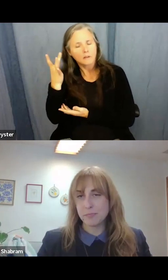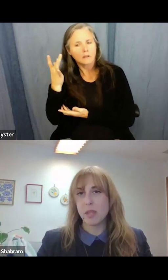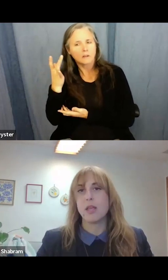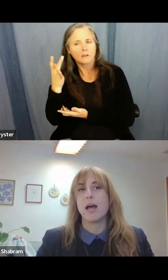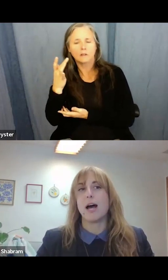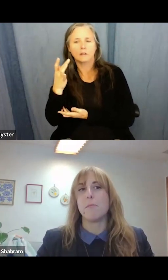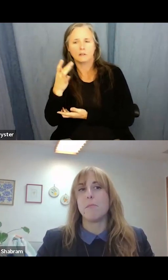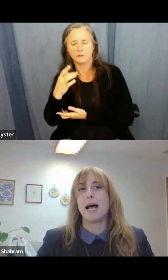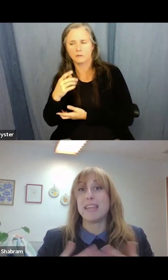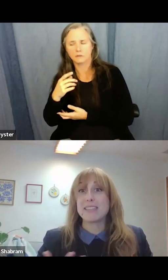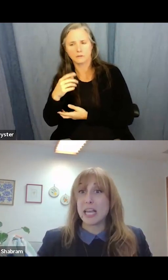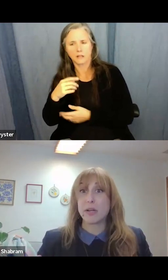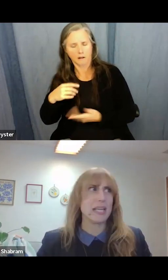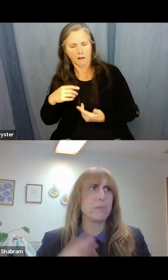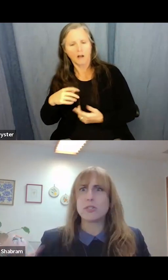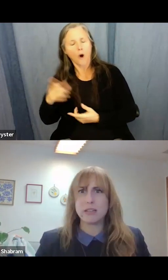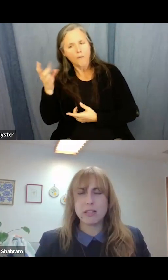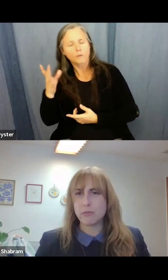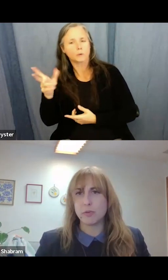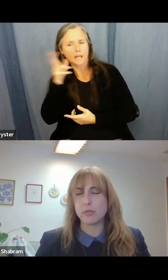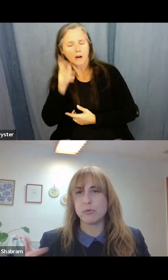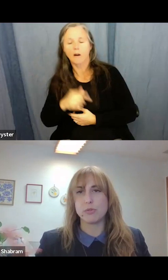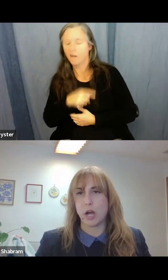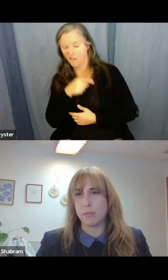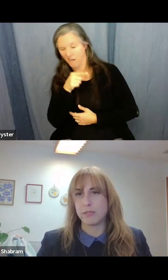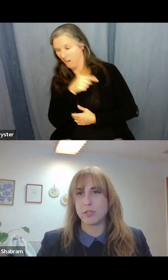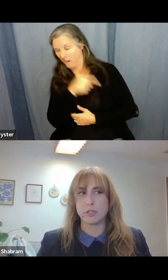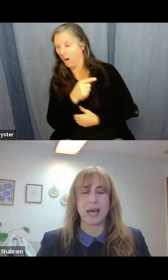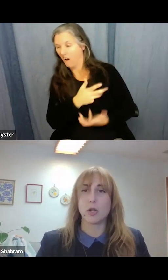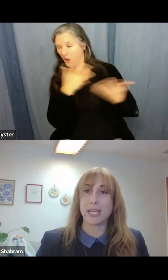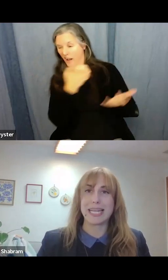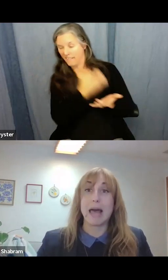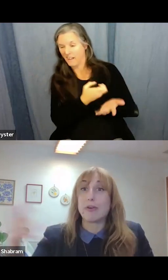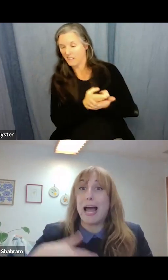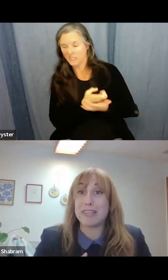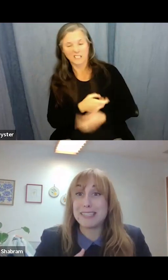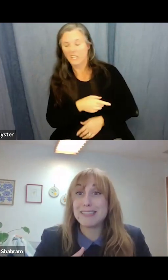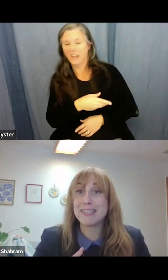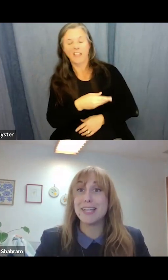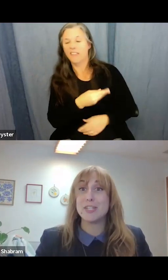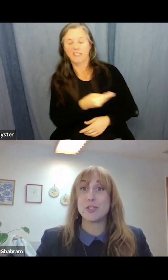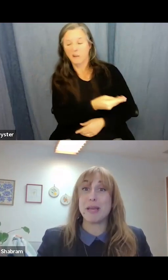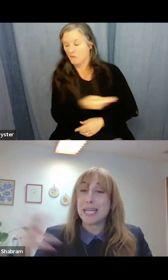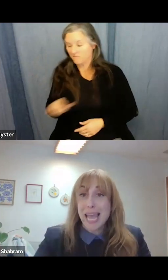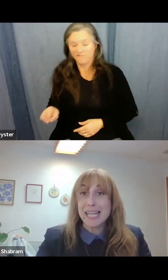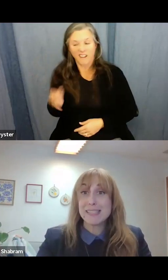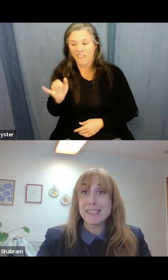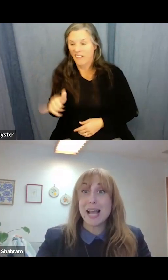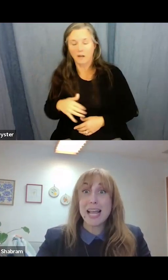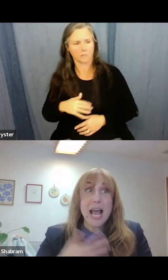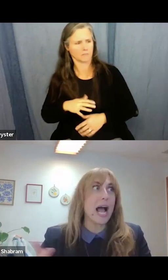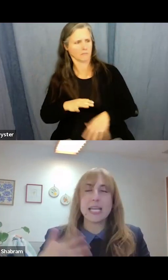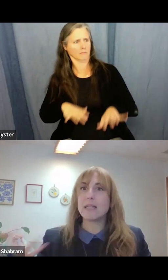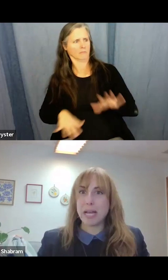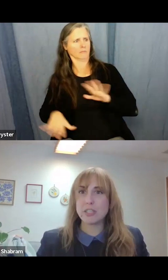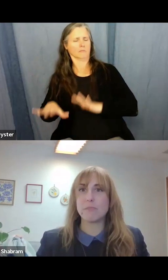secrecy. And that's scary, like particularly for folks whose job is to, I don't know, like gather evidence to make a